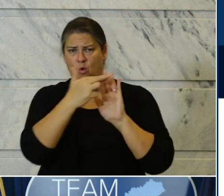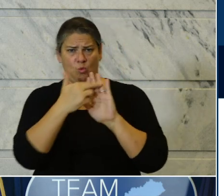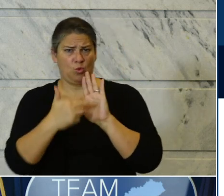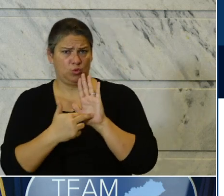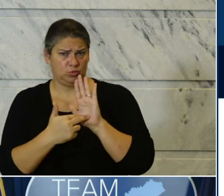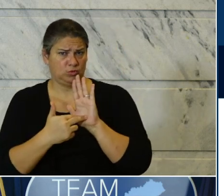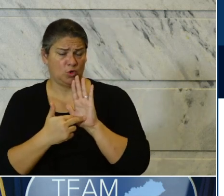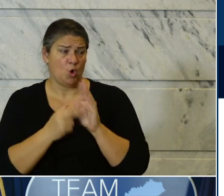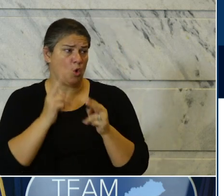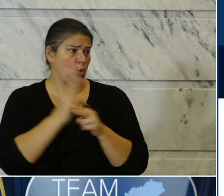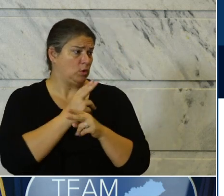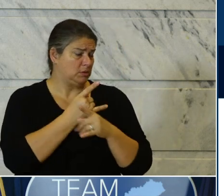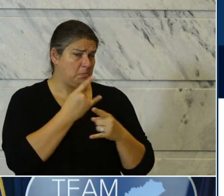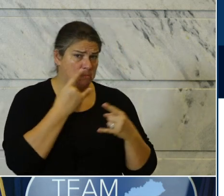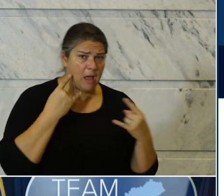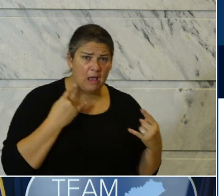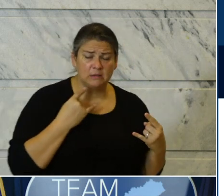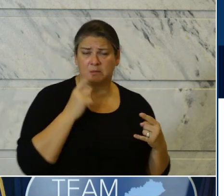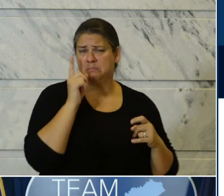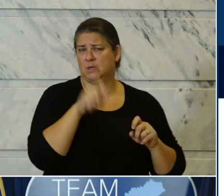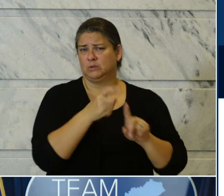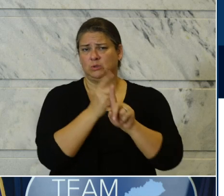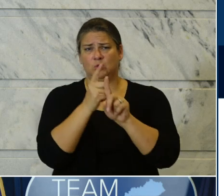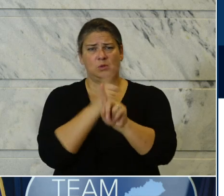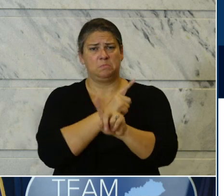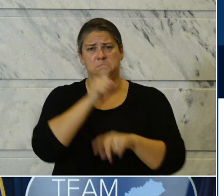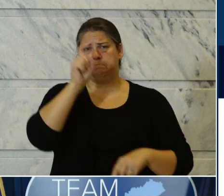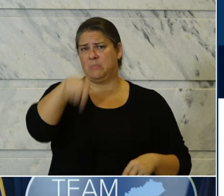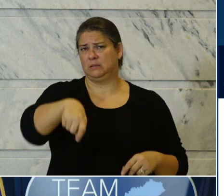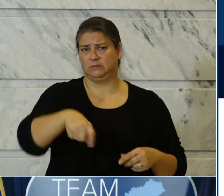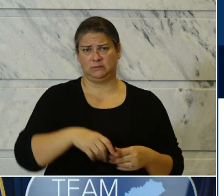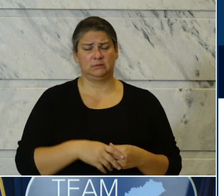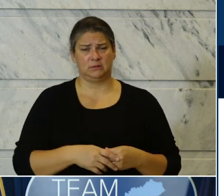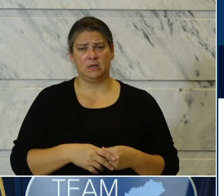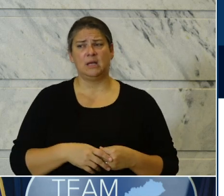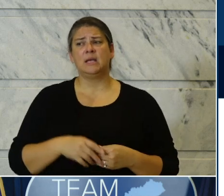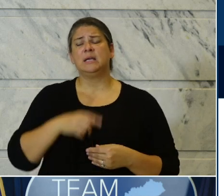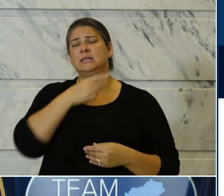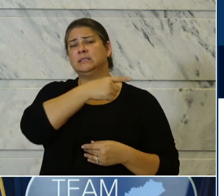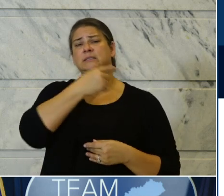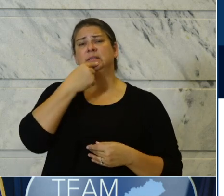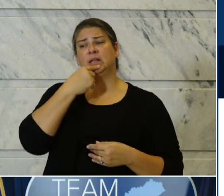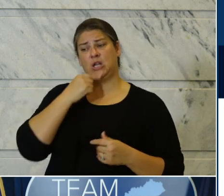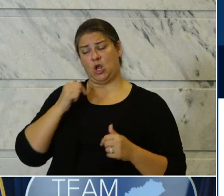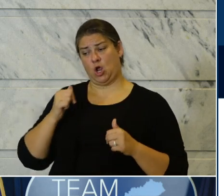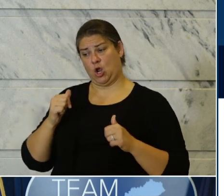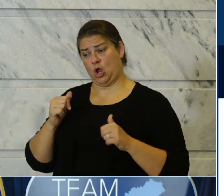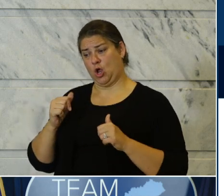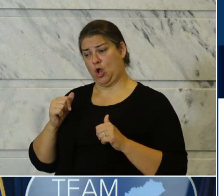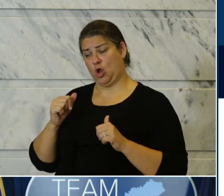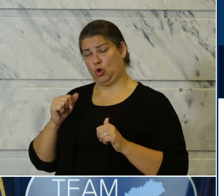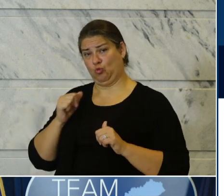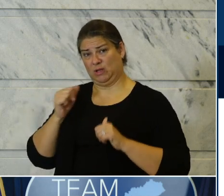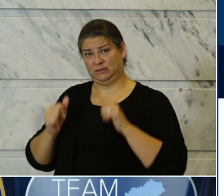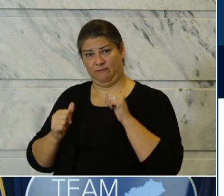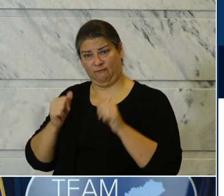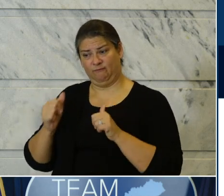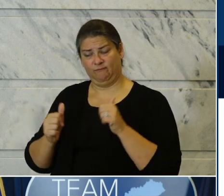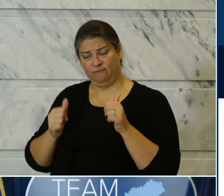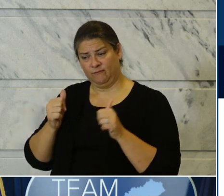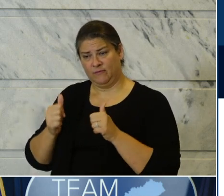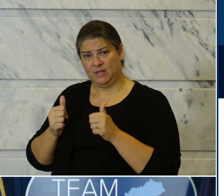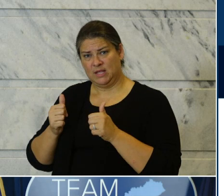using masks and social distancing measures. He also said that aggressive stimulus by the federal government